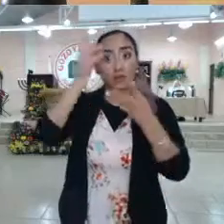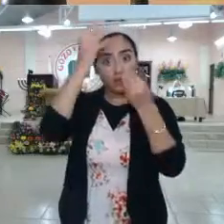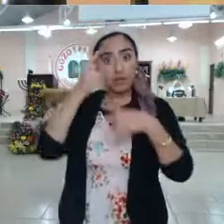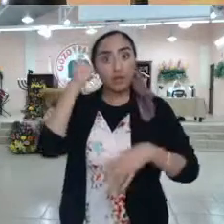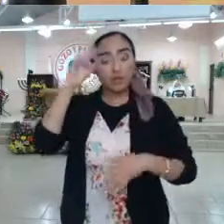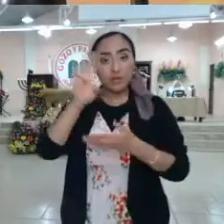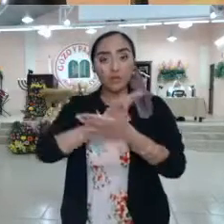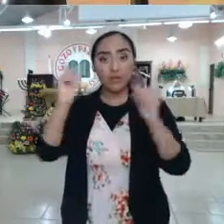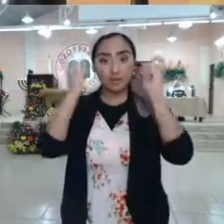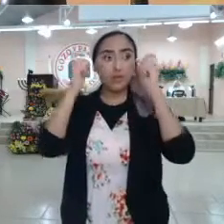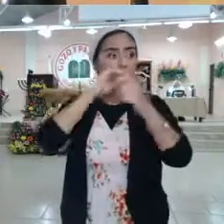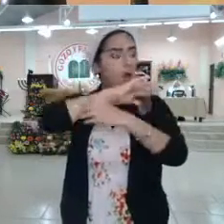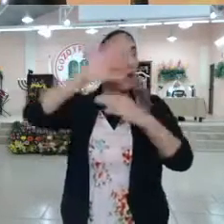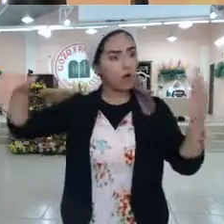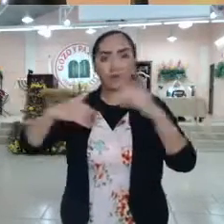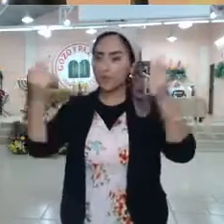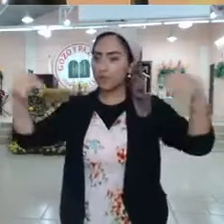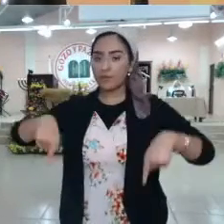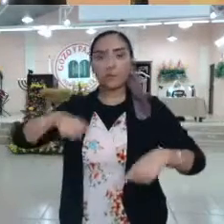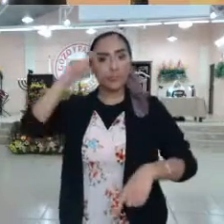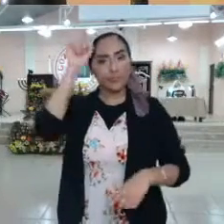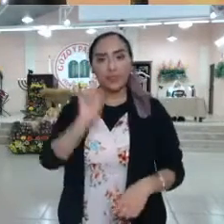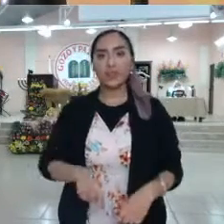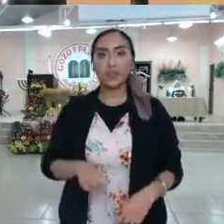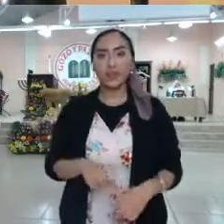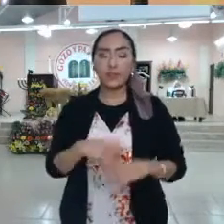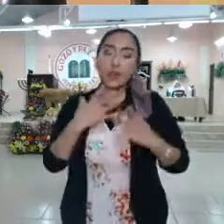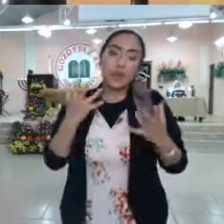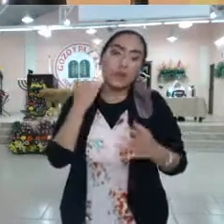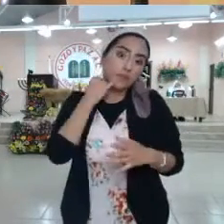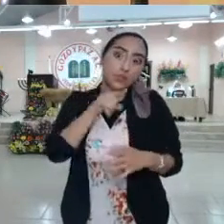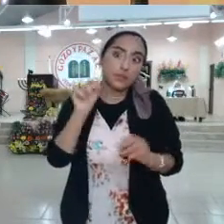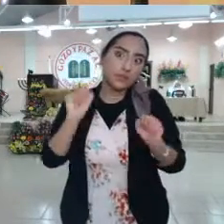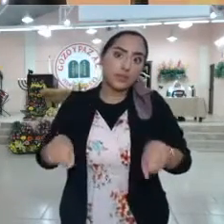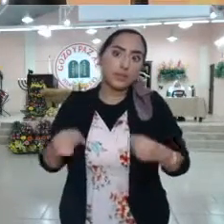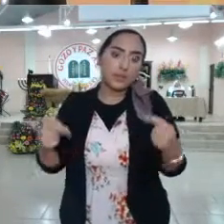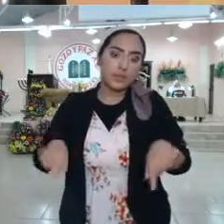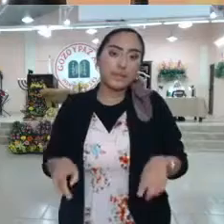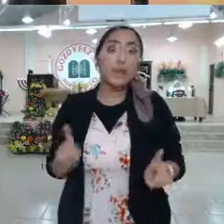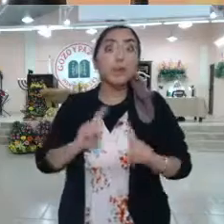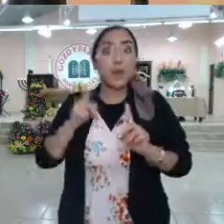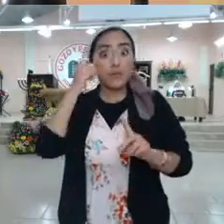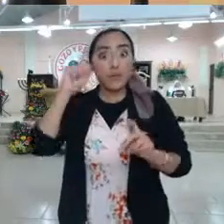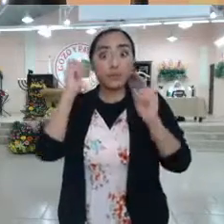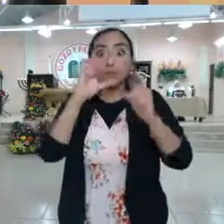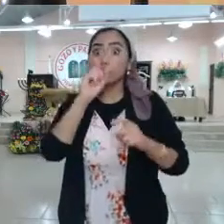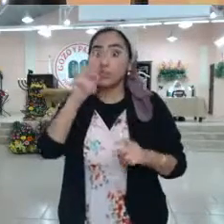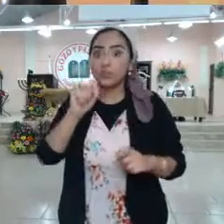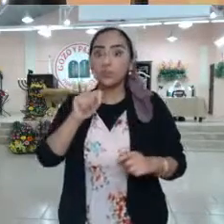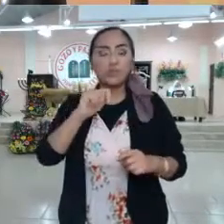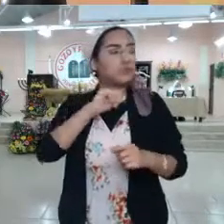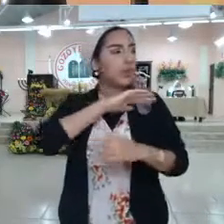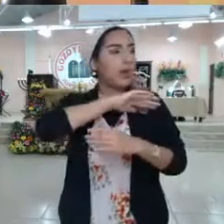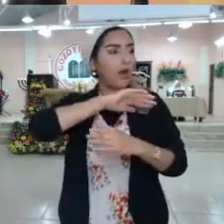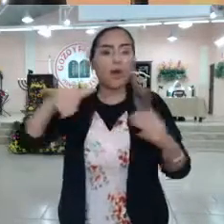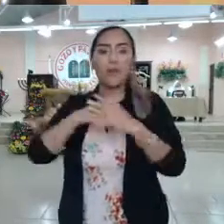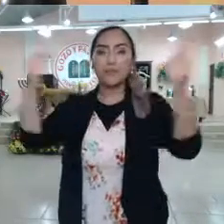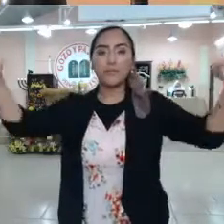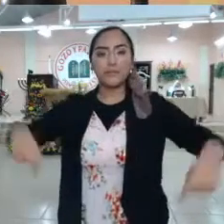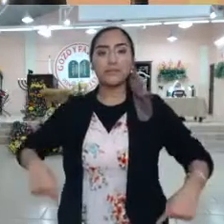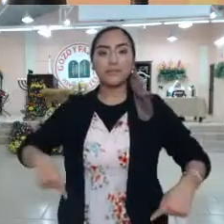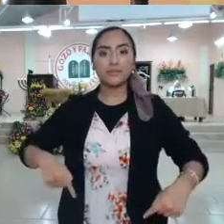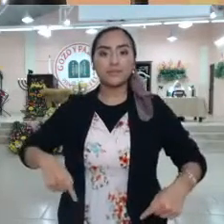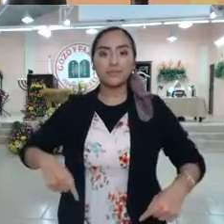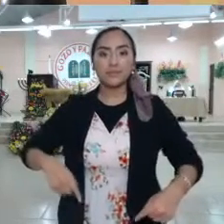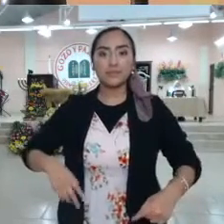Eternal Father allows us, for the Feast of Shavuot to all of you to come, if it's possible. But for the Feast of Sukkot, for all